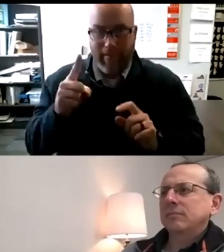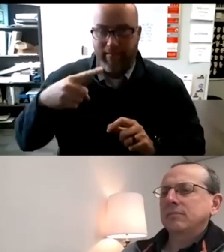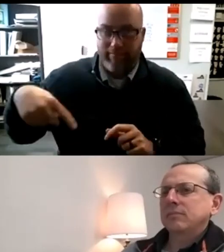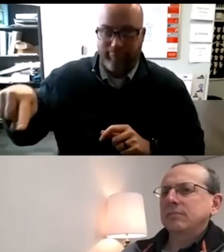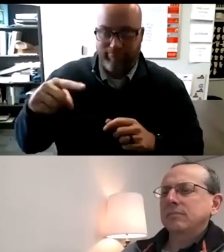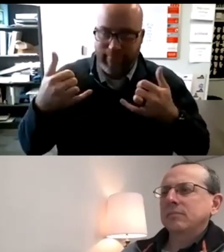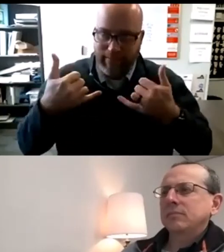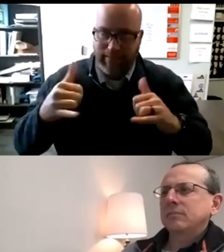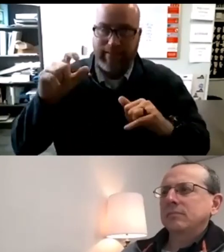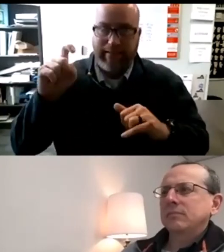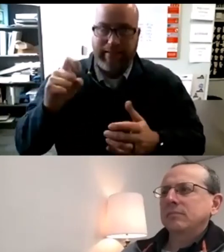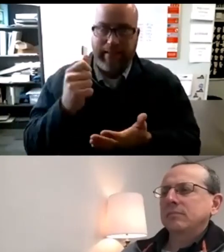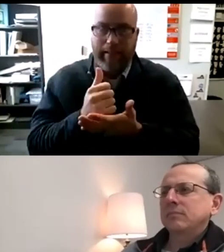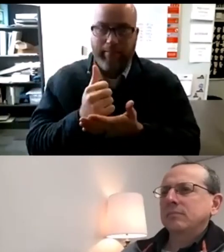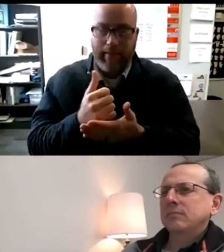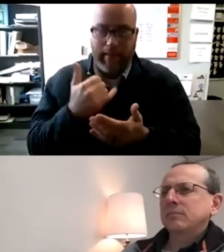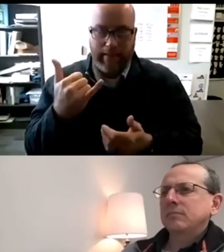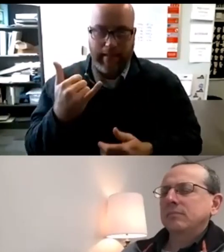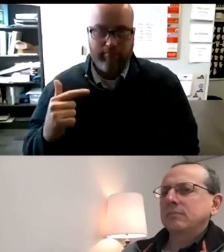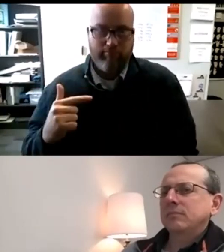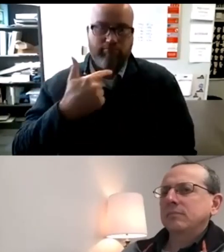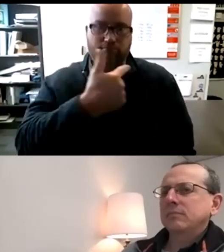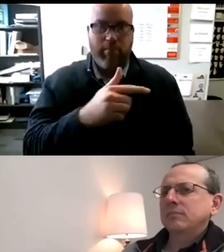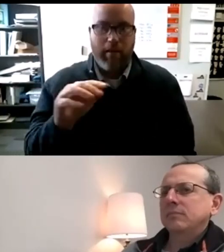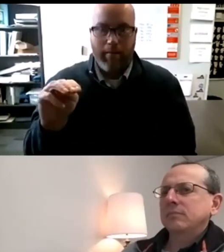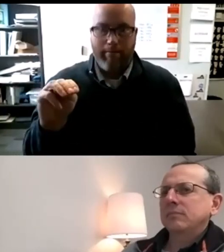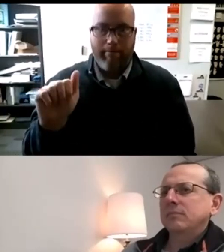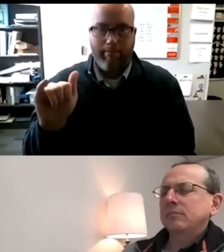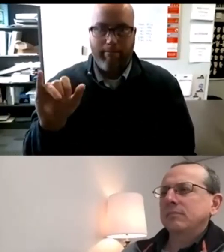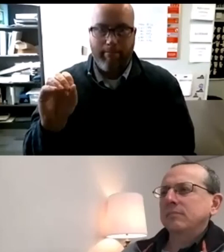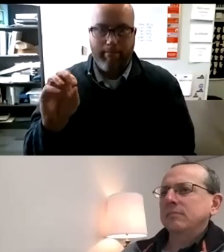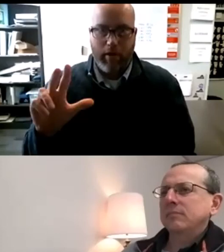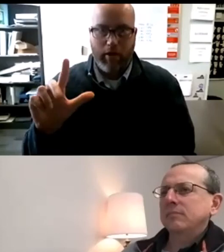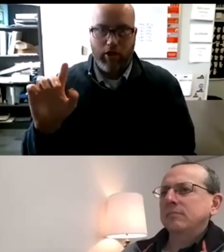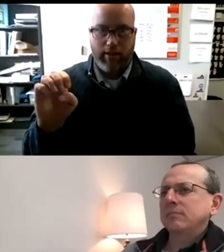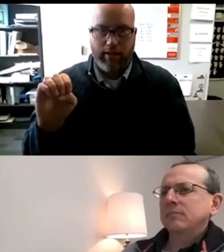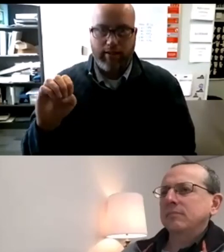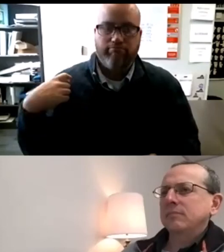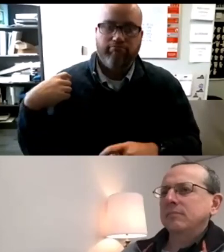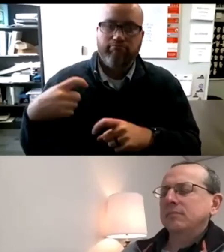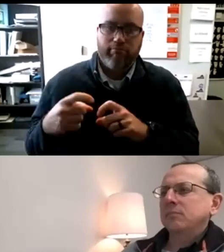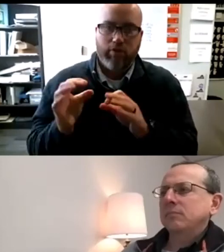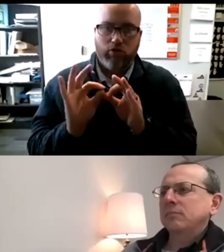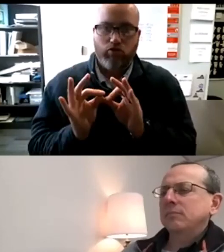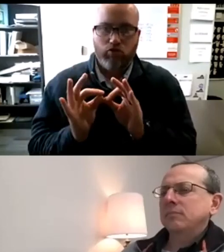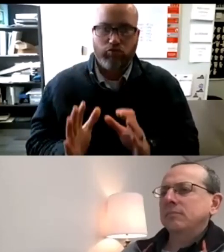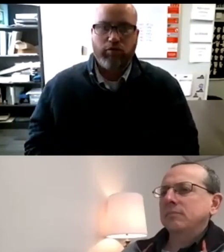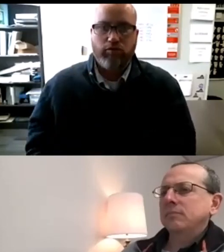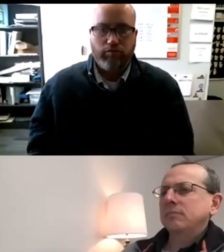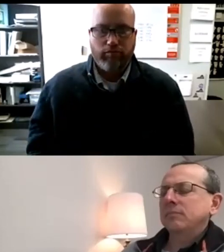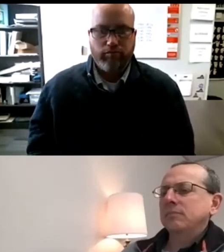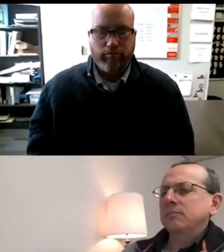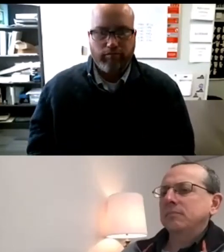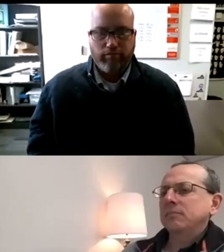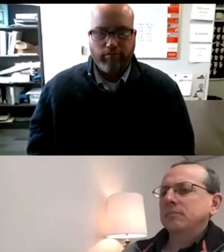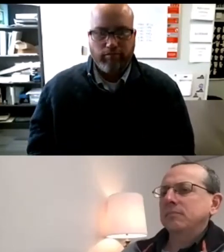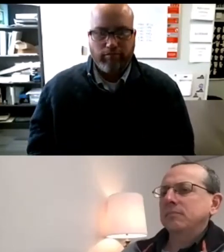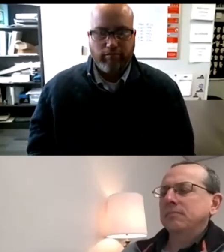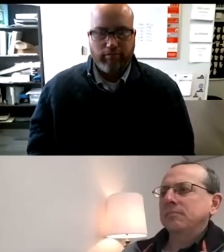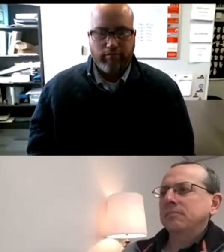I now welcome back Mayor Lea. Ellos se deben animados ser probados y aislarse de los